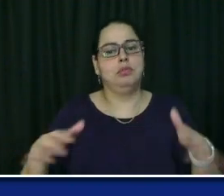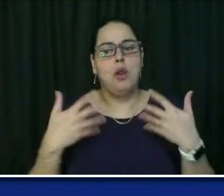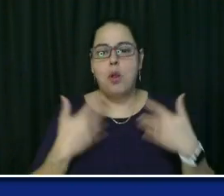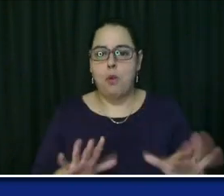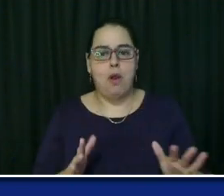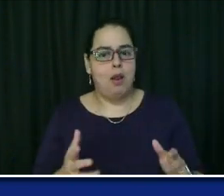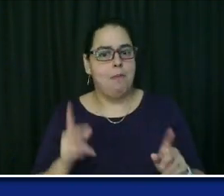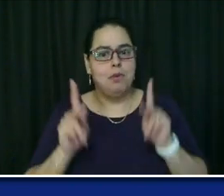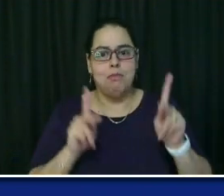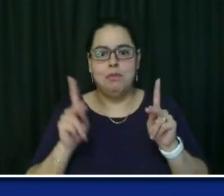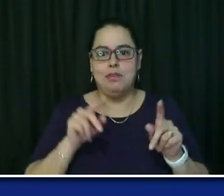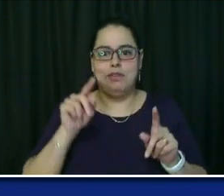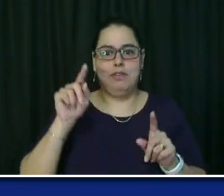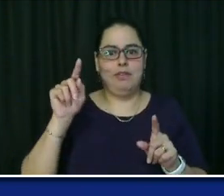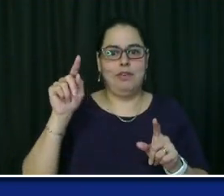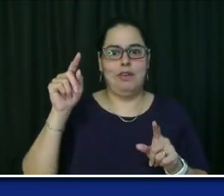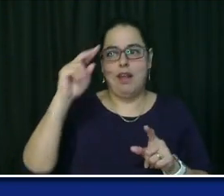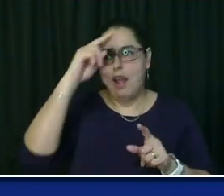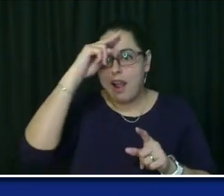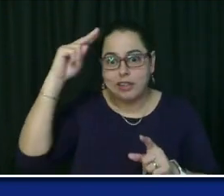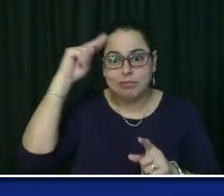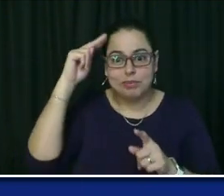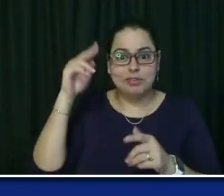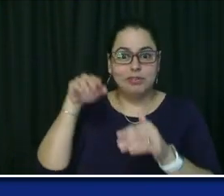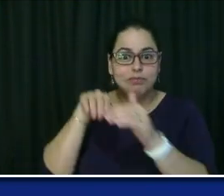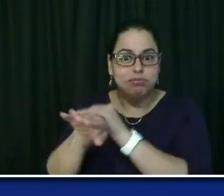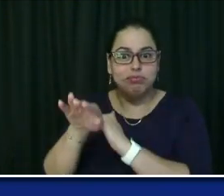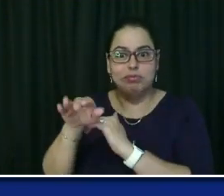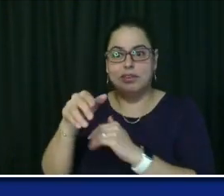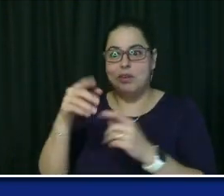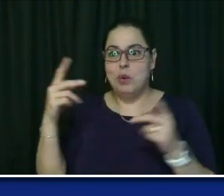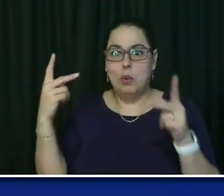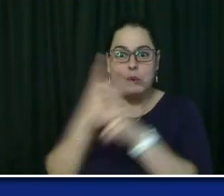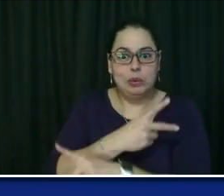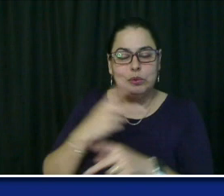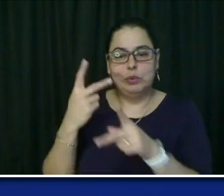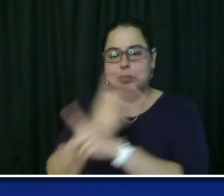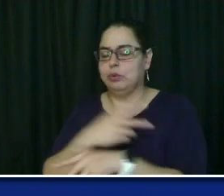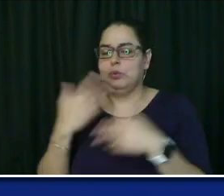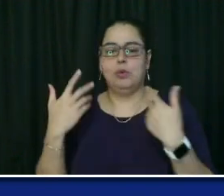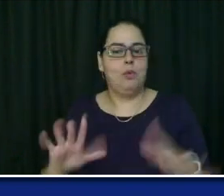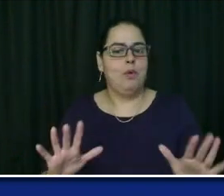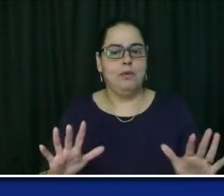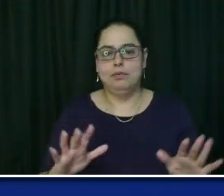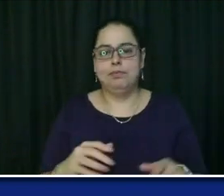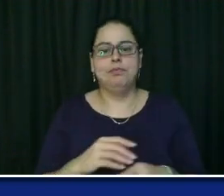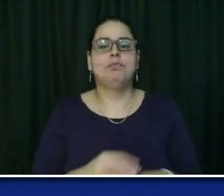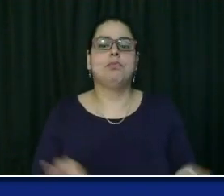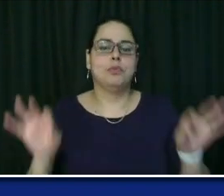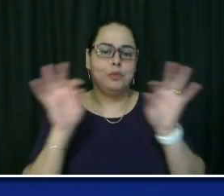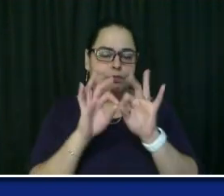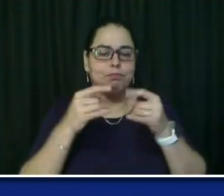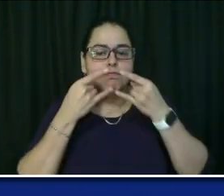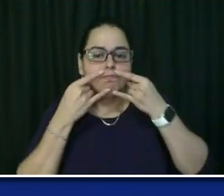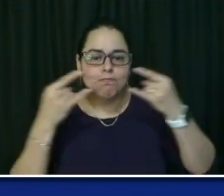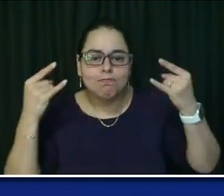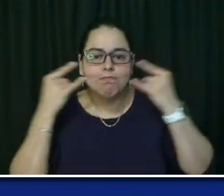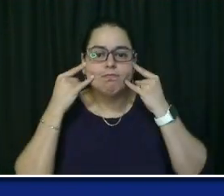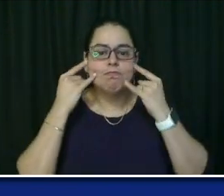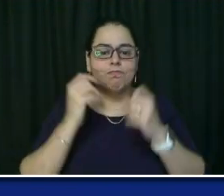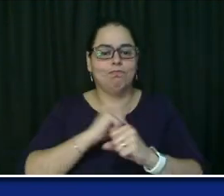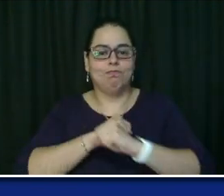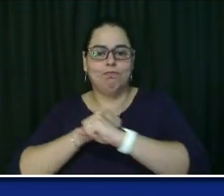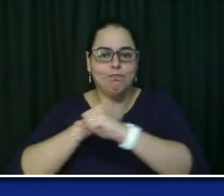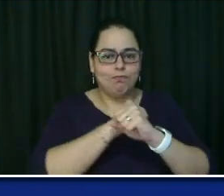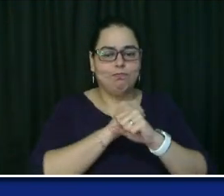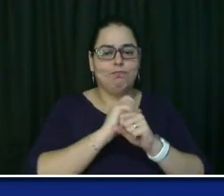whole thrust of what our policy has been. And if you think about it, to execute that policy, no one government can do it. You have to have cooperation